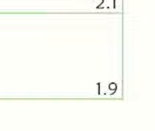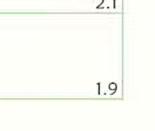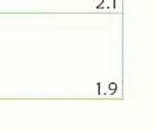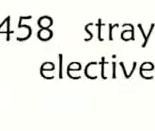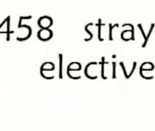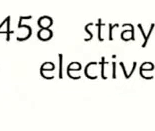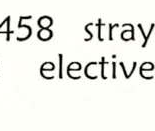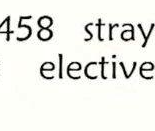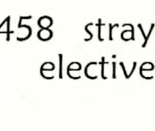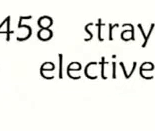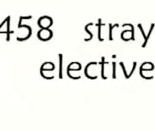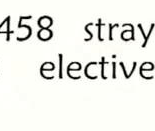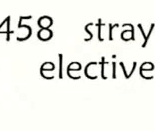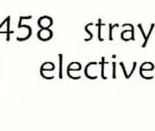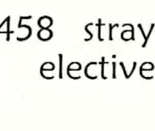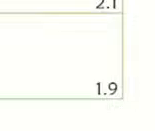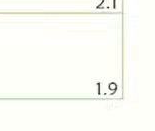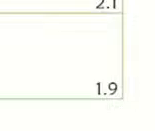114,917.